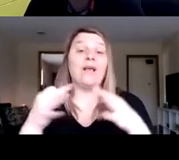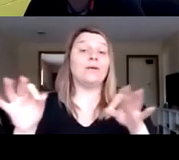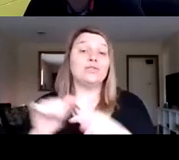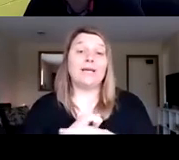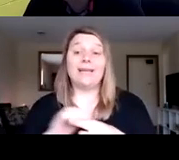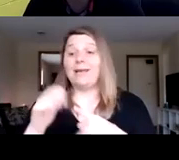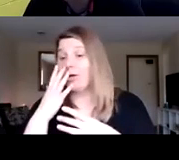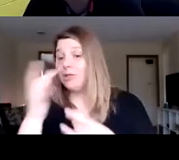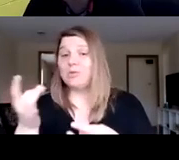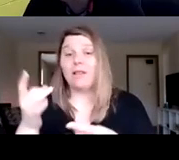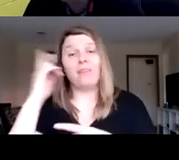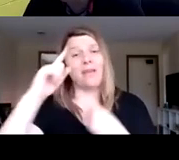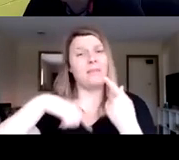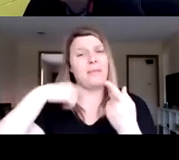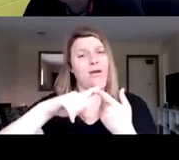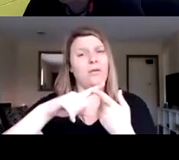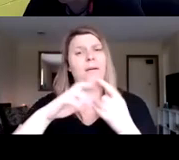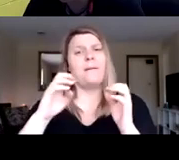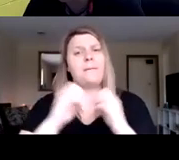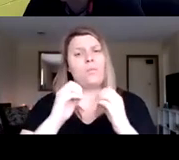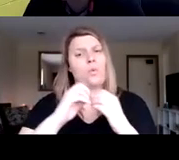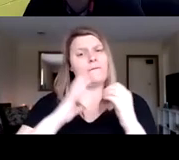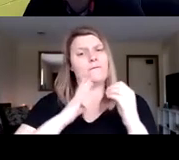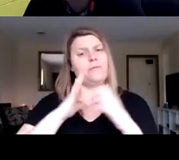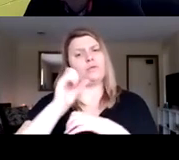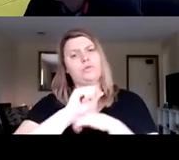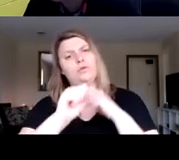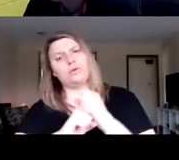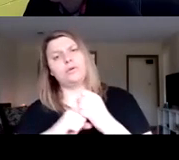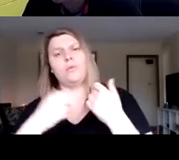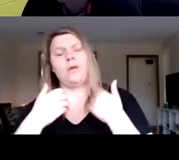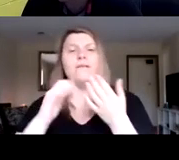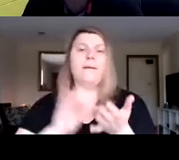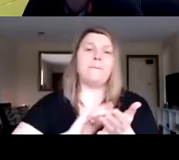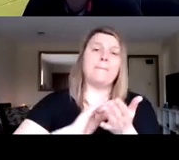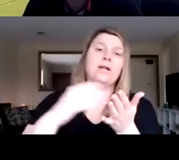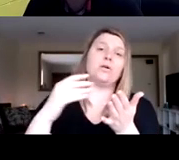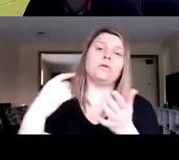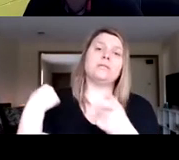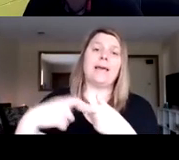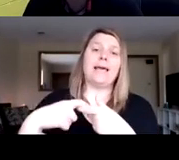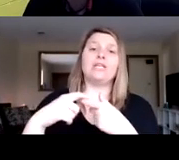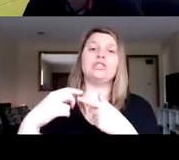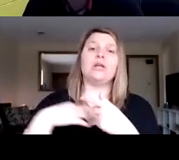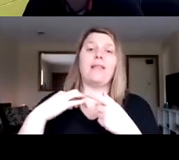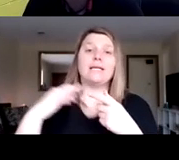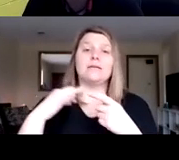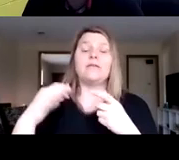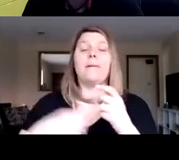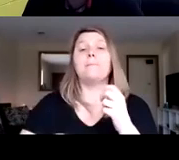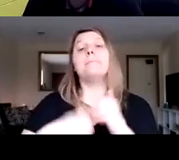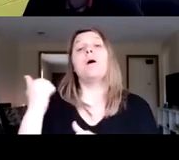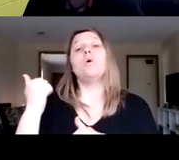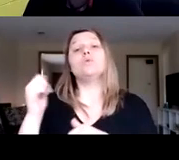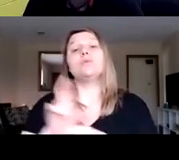interest in, think about more formal structures. We have medical Spanish electives. Most residencies will